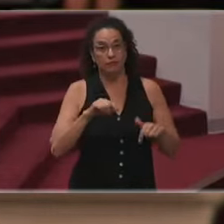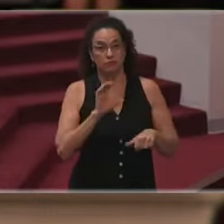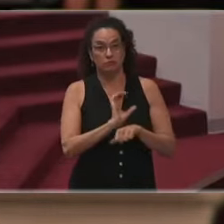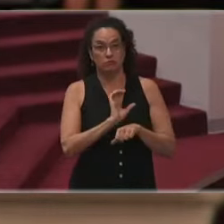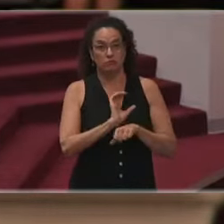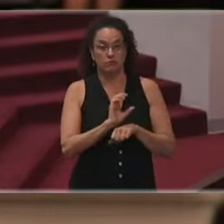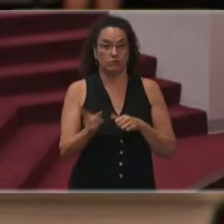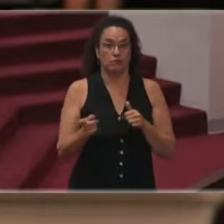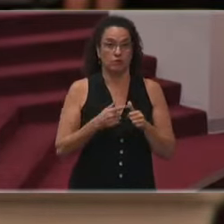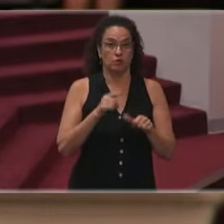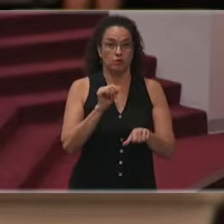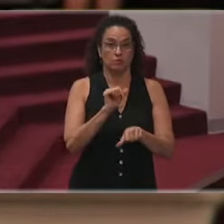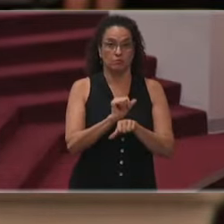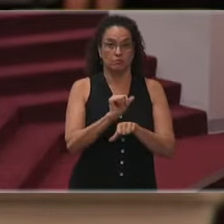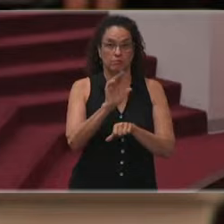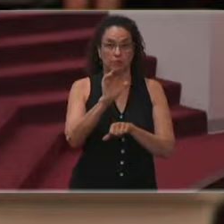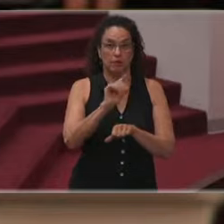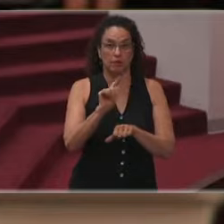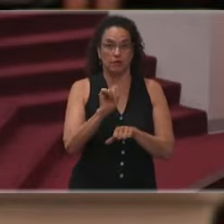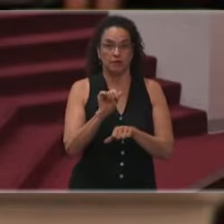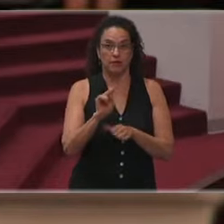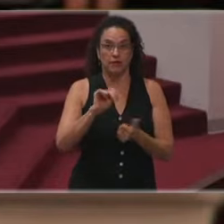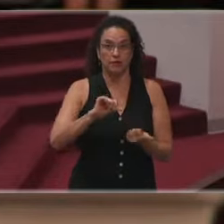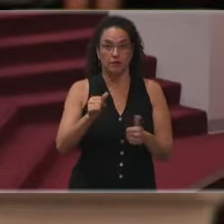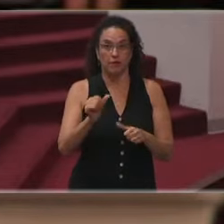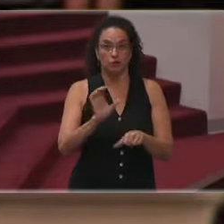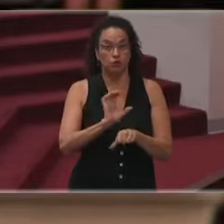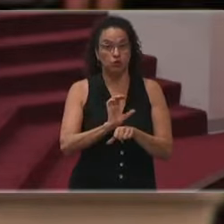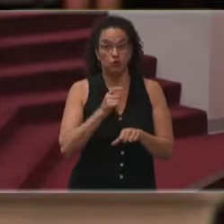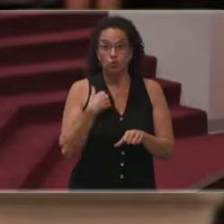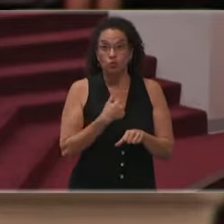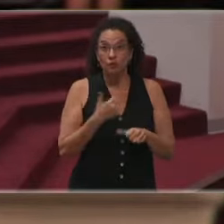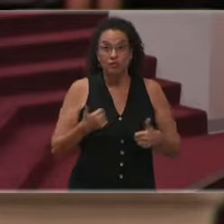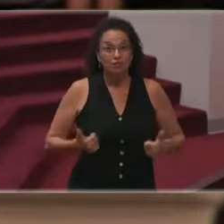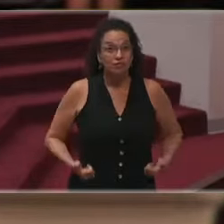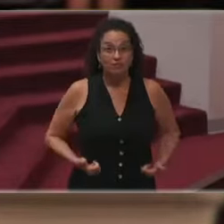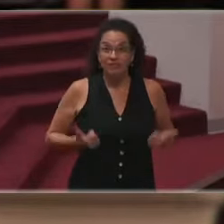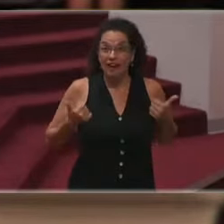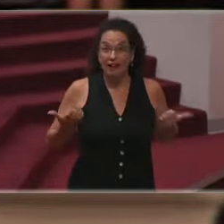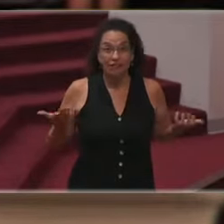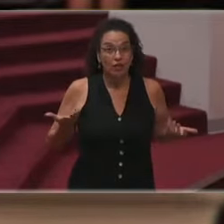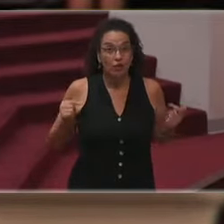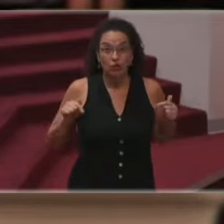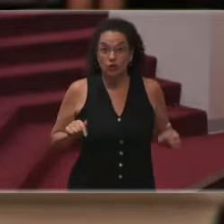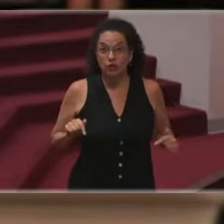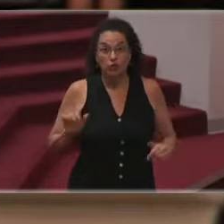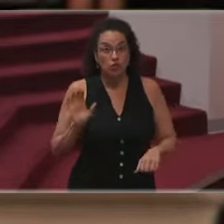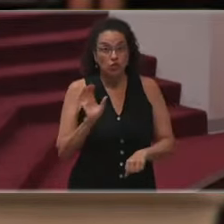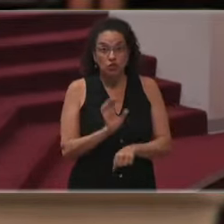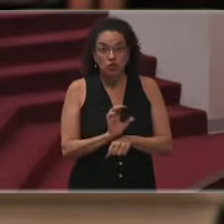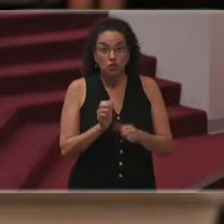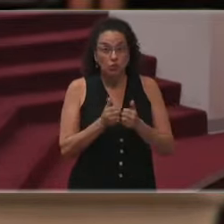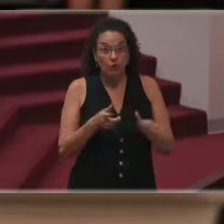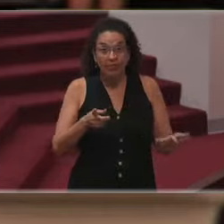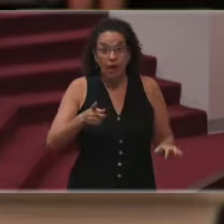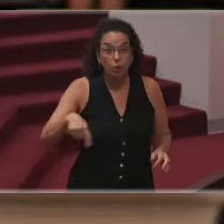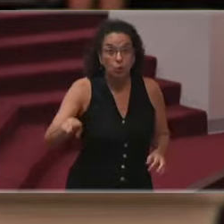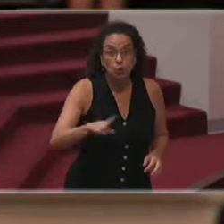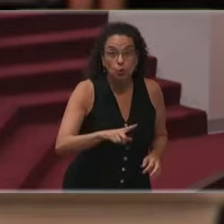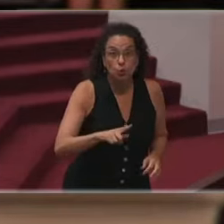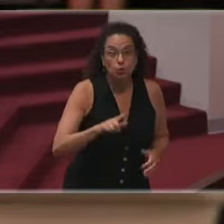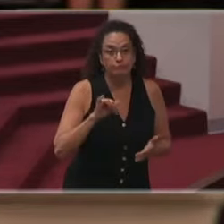Baptist Church. We would not be here in this place at this time without